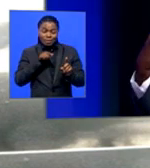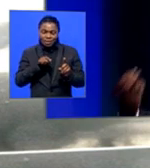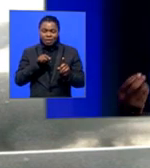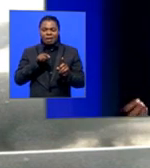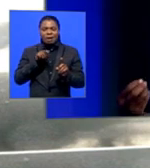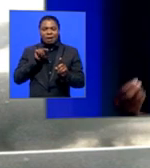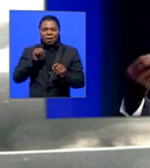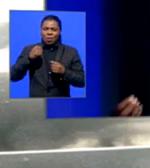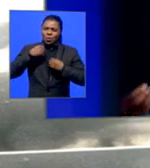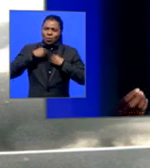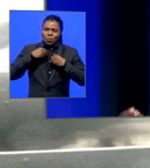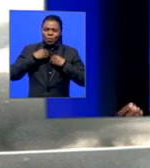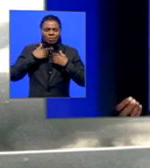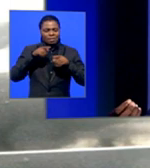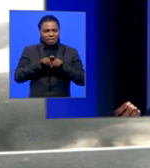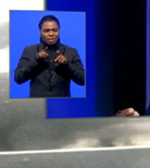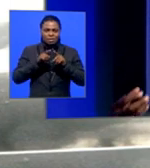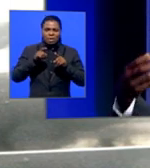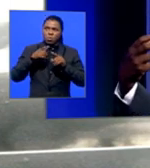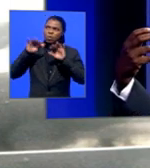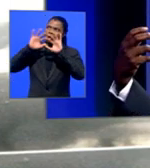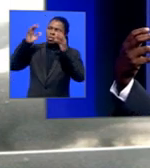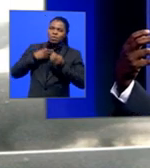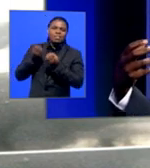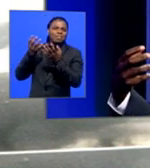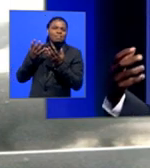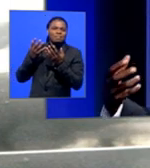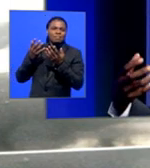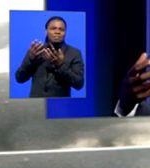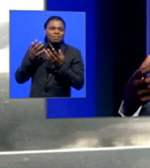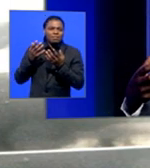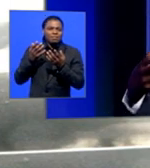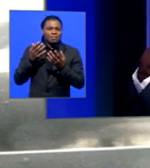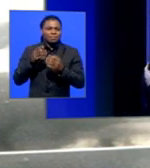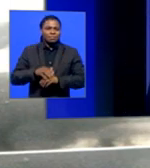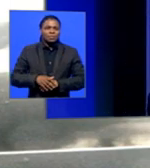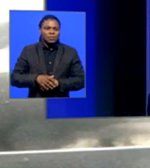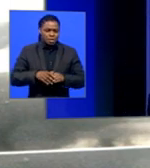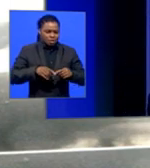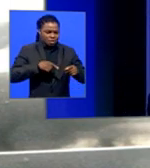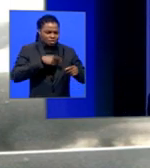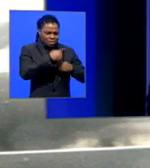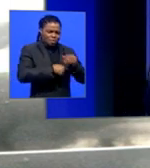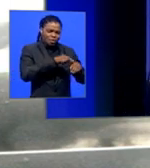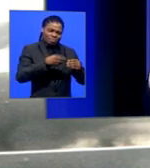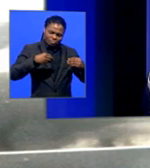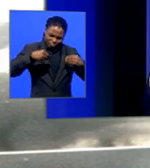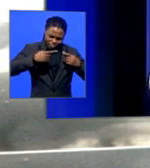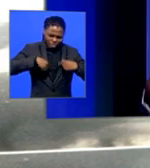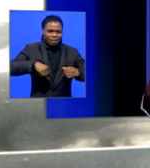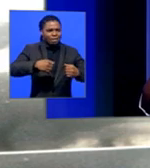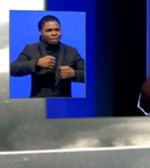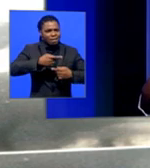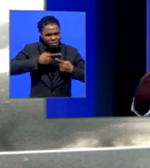own global footprint. And it's about, us as South Africans. It's about